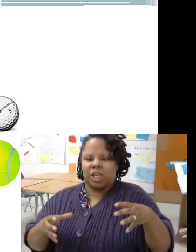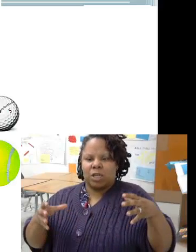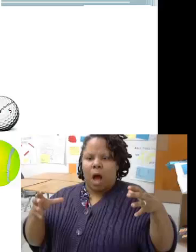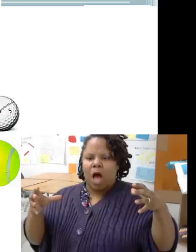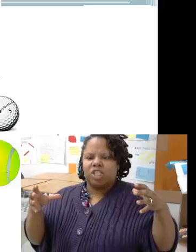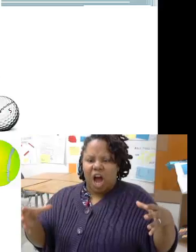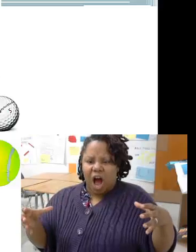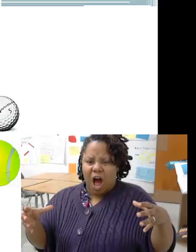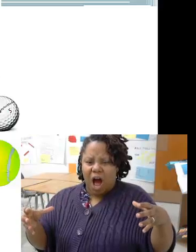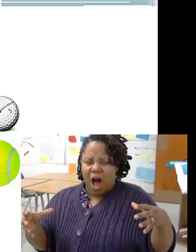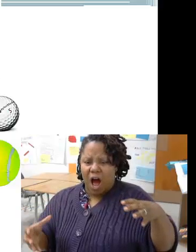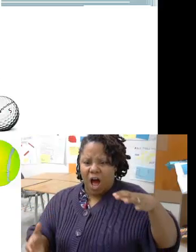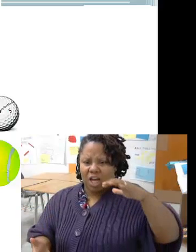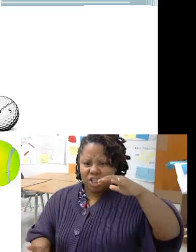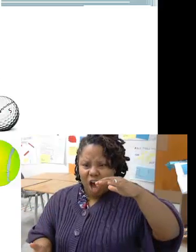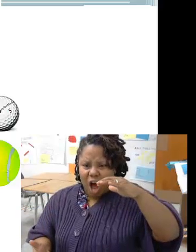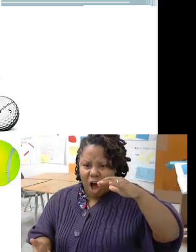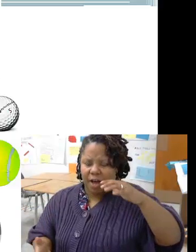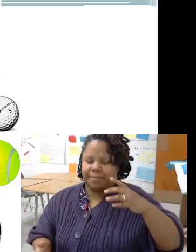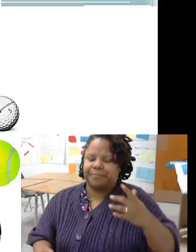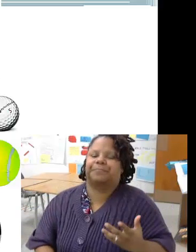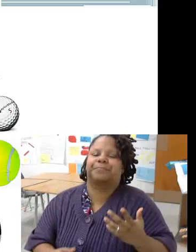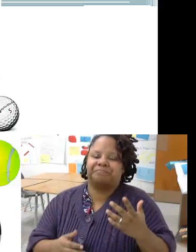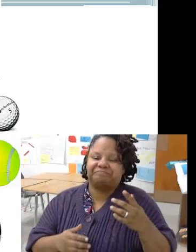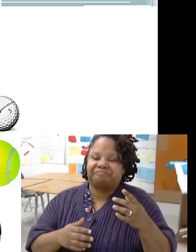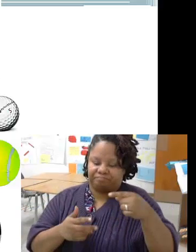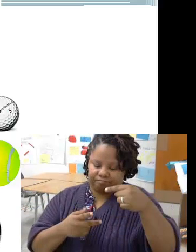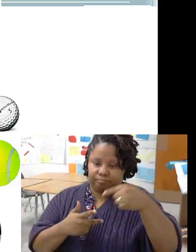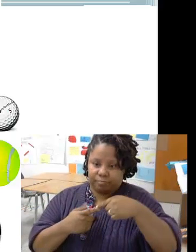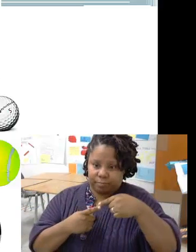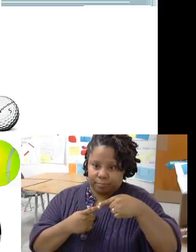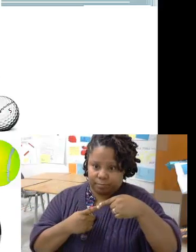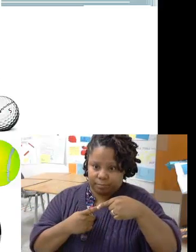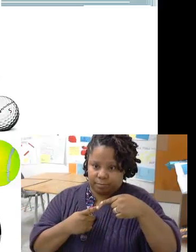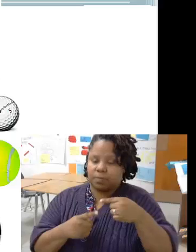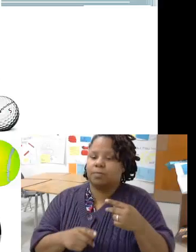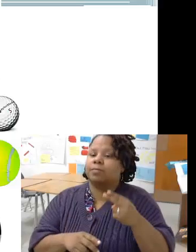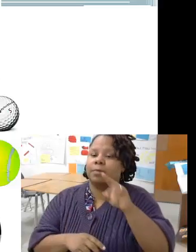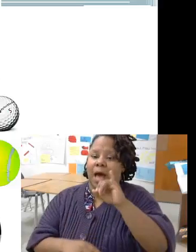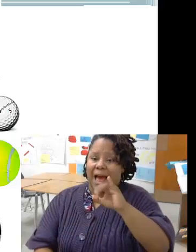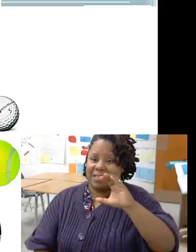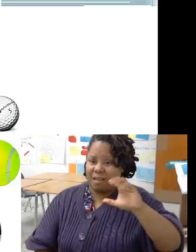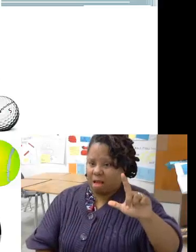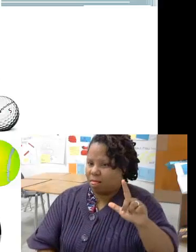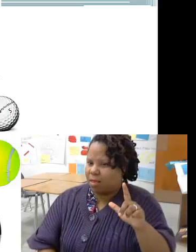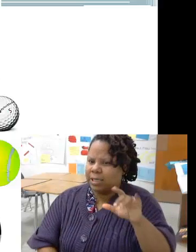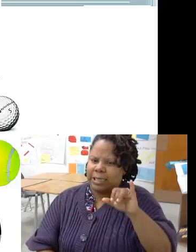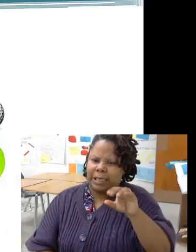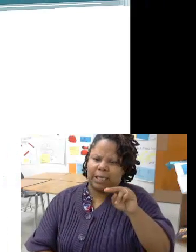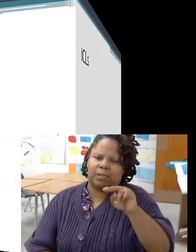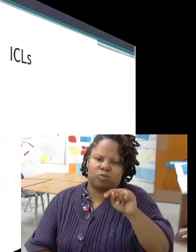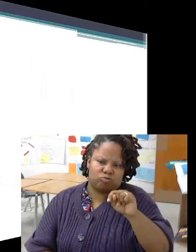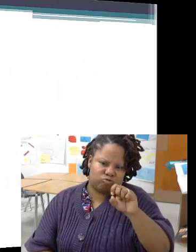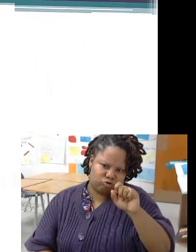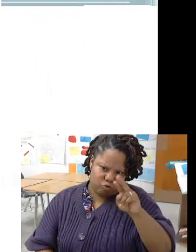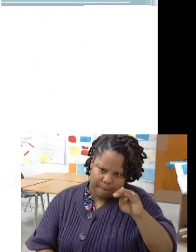say the word cha. Moving on to instrument classifiers, also referred to as ICLs. It is another way used to